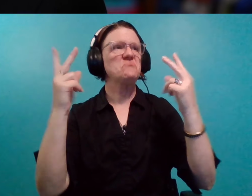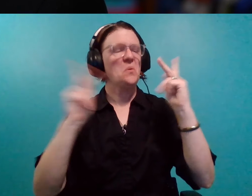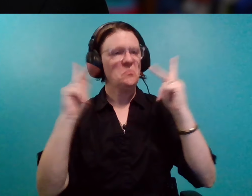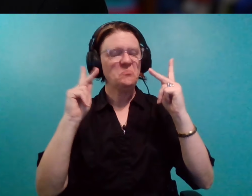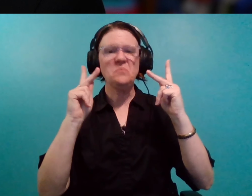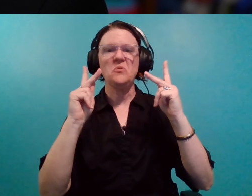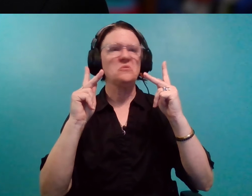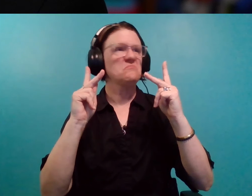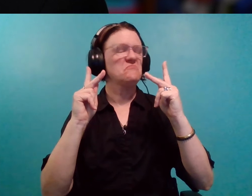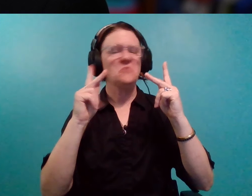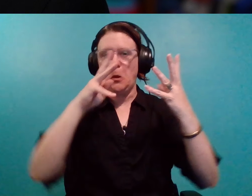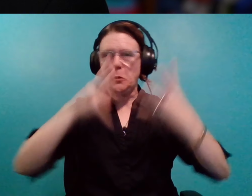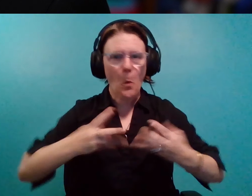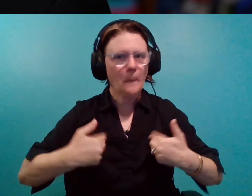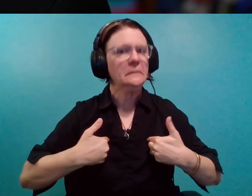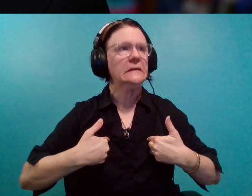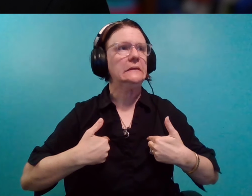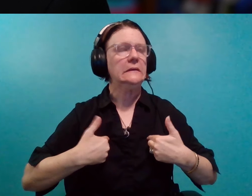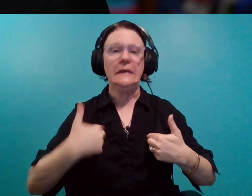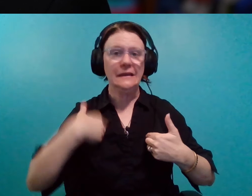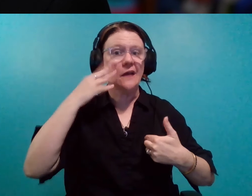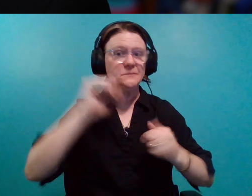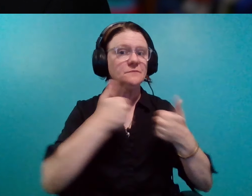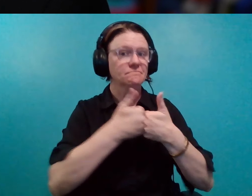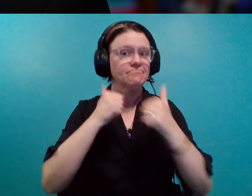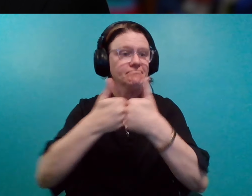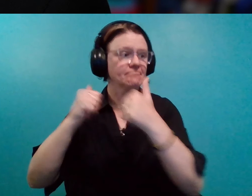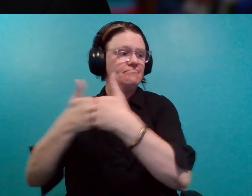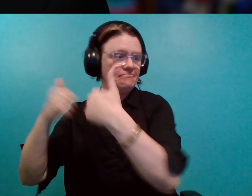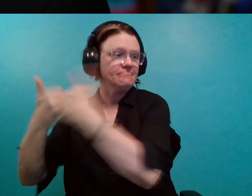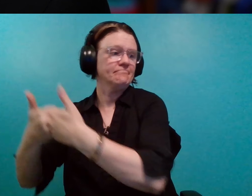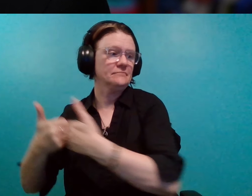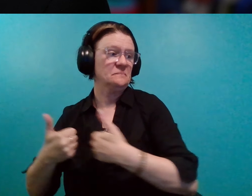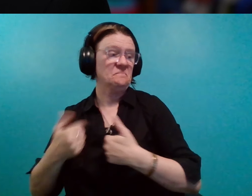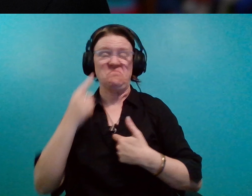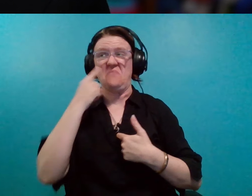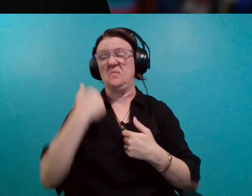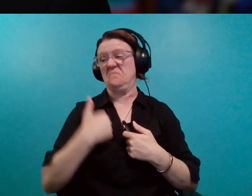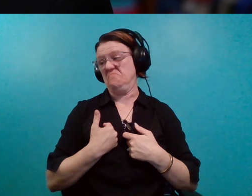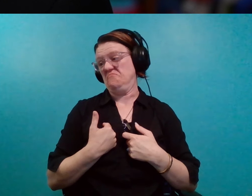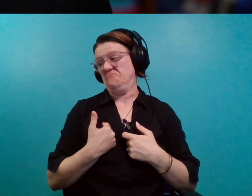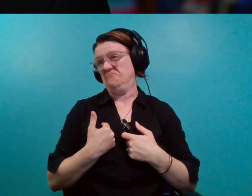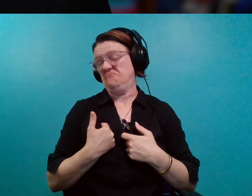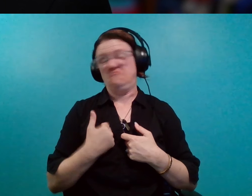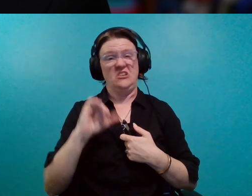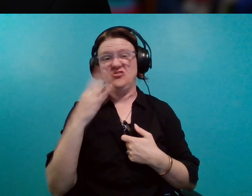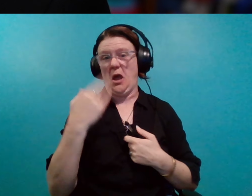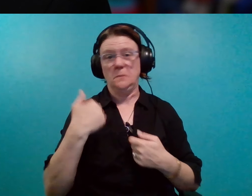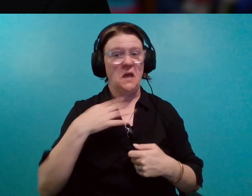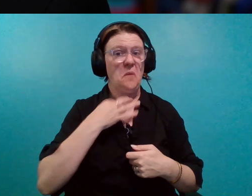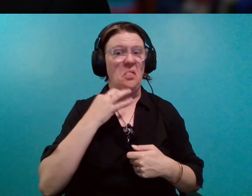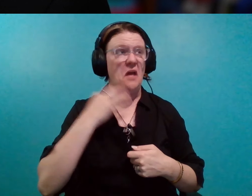gonna face so many challenges, and truthfully I applied to probably